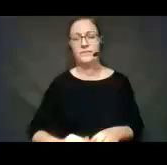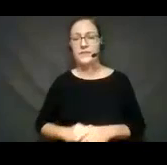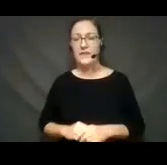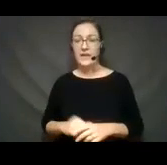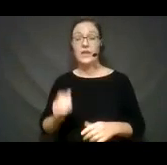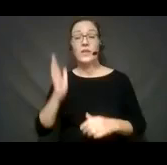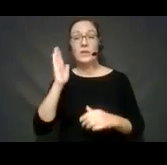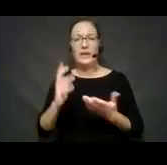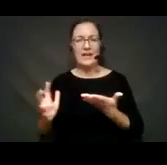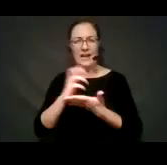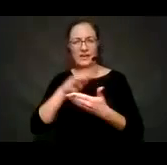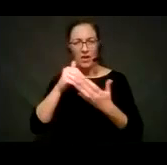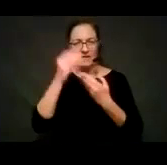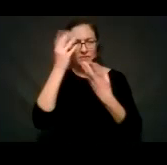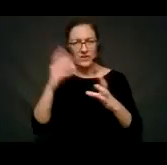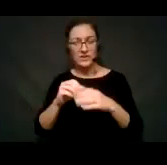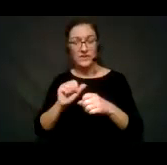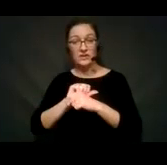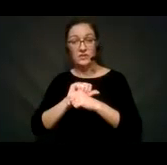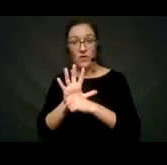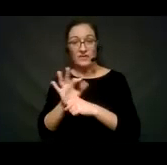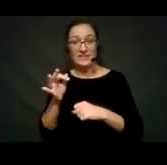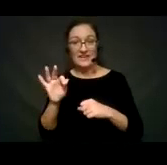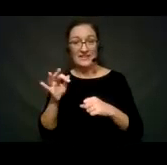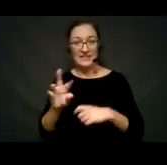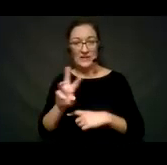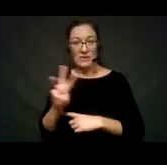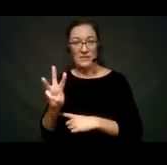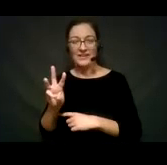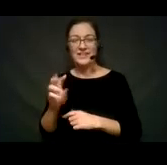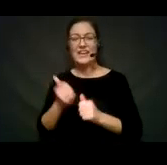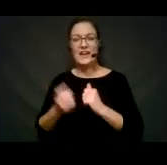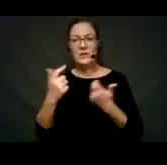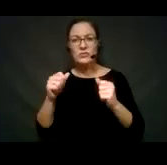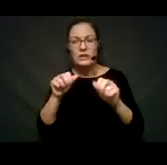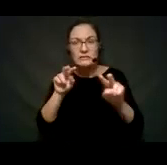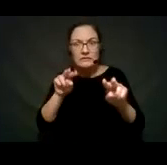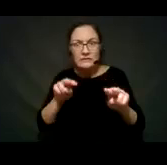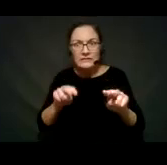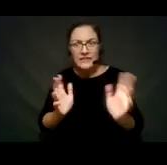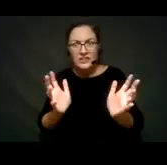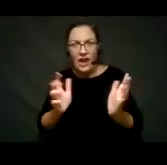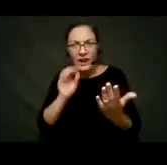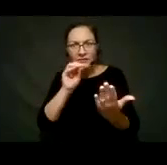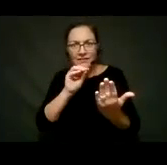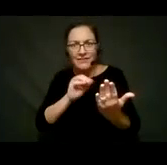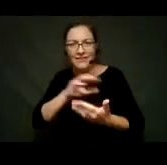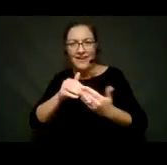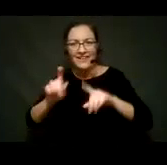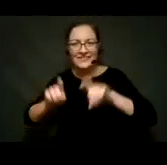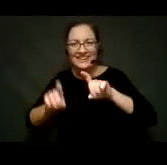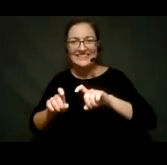everyone's trying to take note and to capture all of the questions here, but we are going to do our best to make sure that your